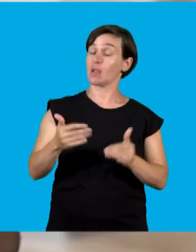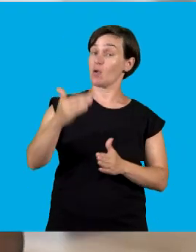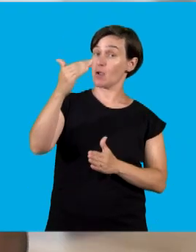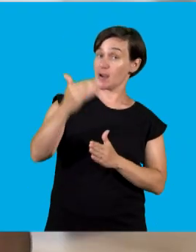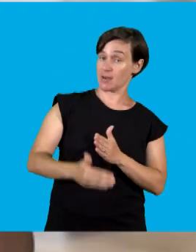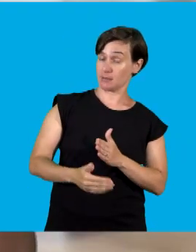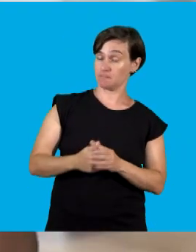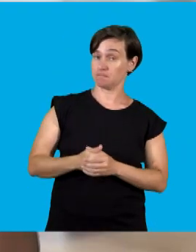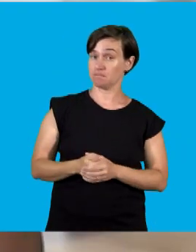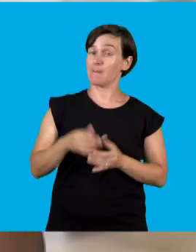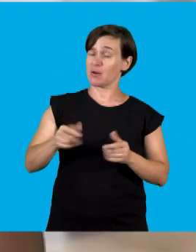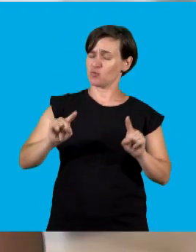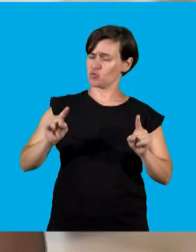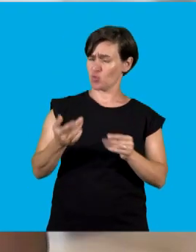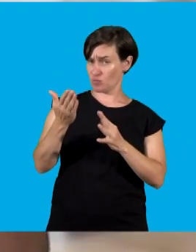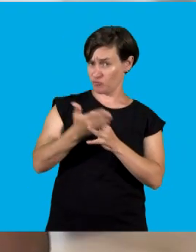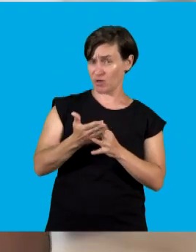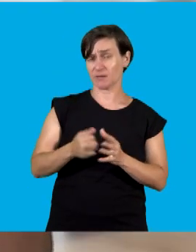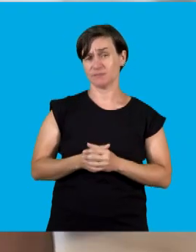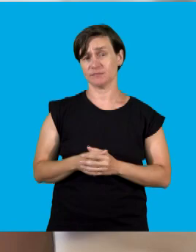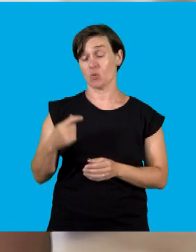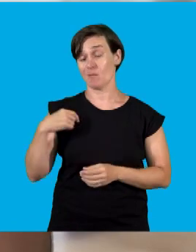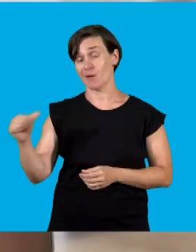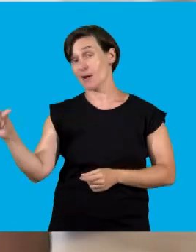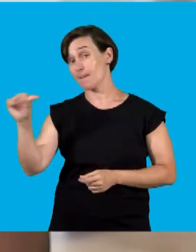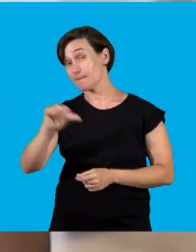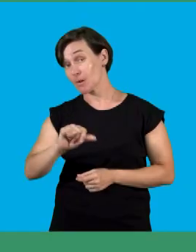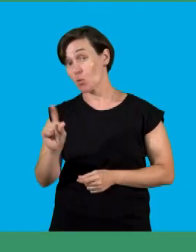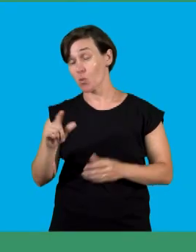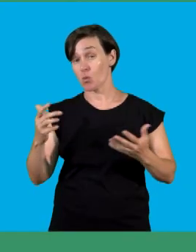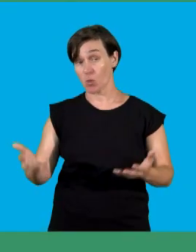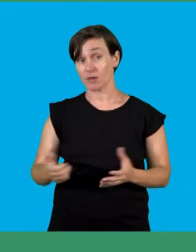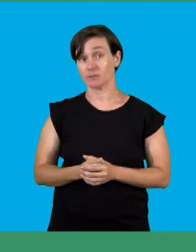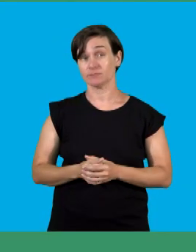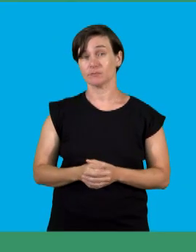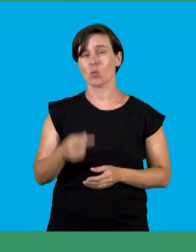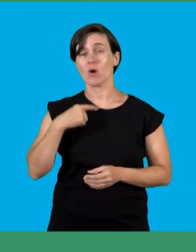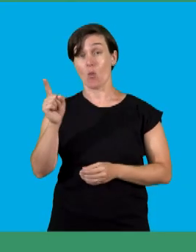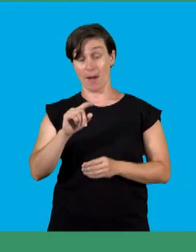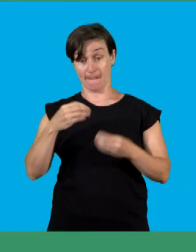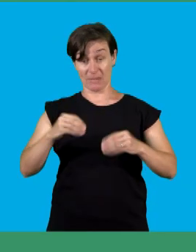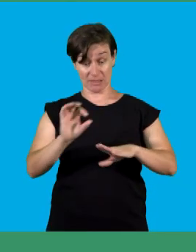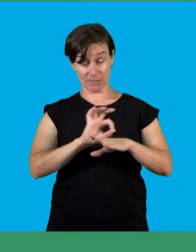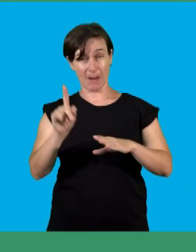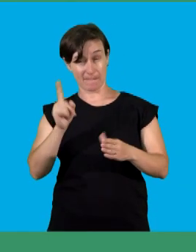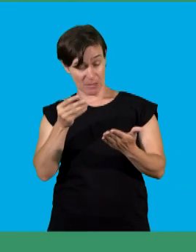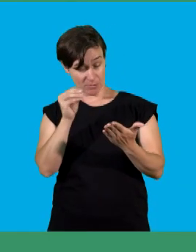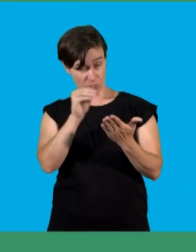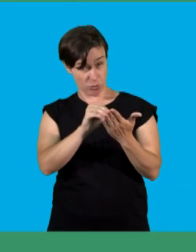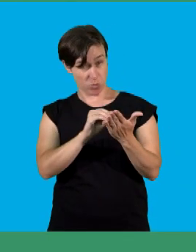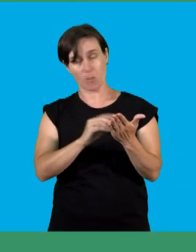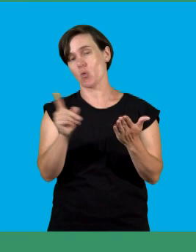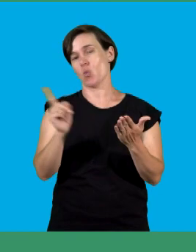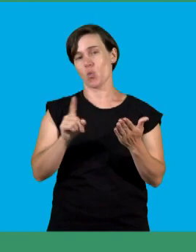first segment, but now we're going to take a quick break. When we come back, we're going to do the components of a business plan, which is also